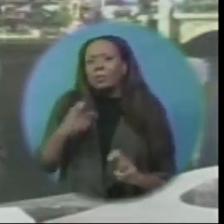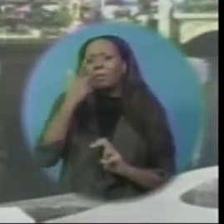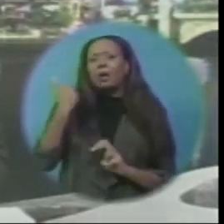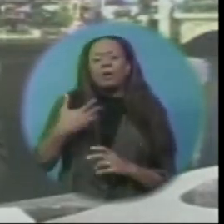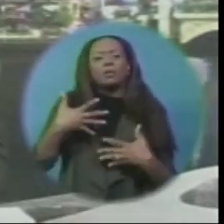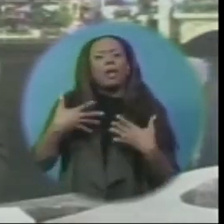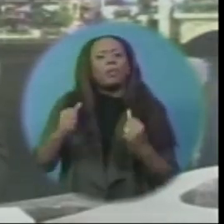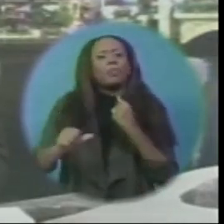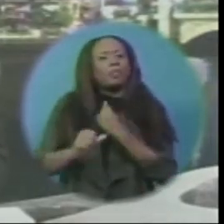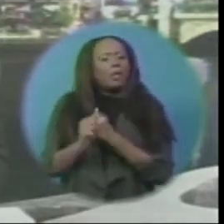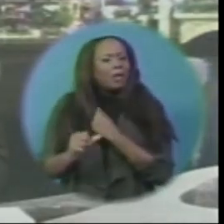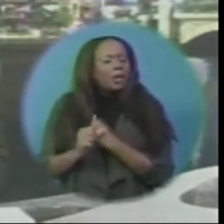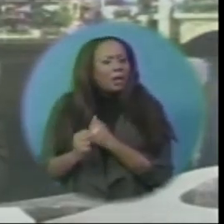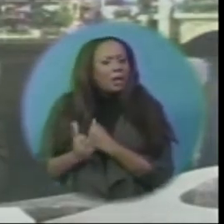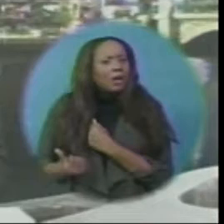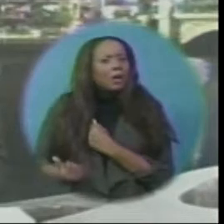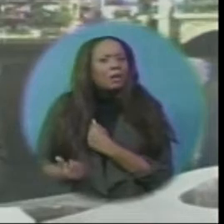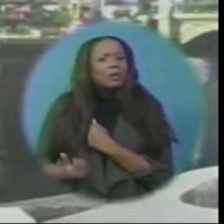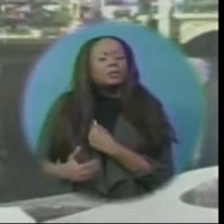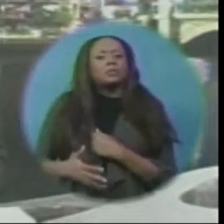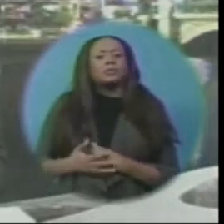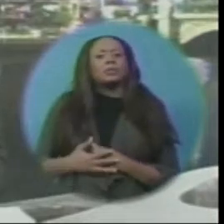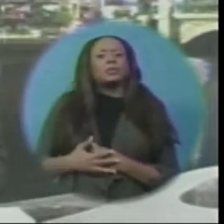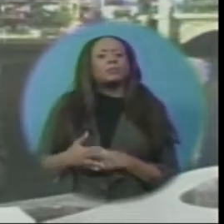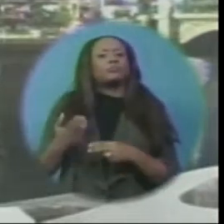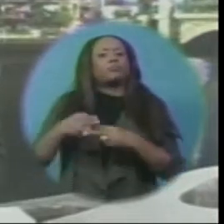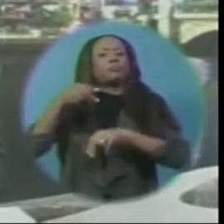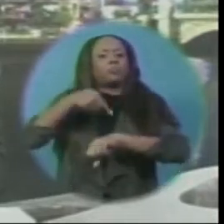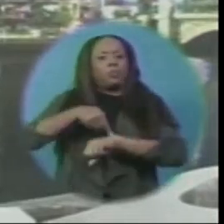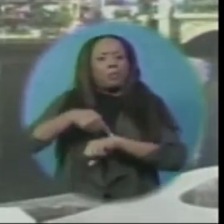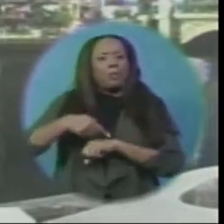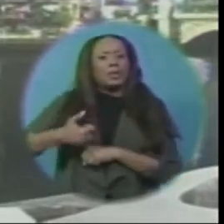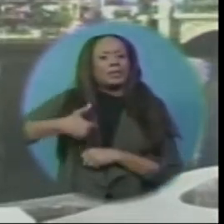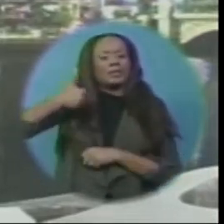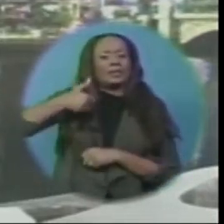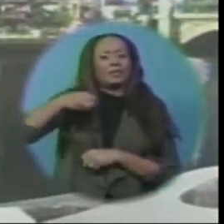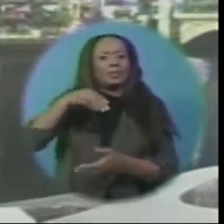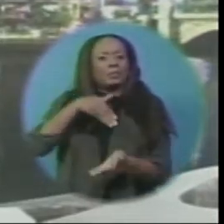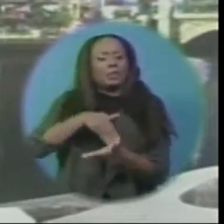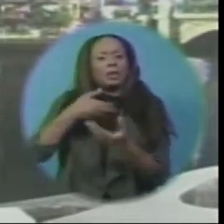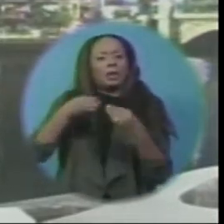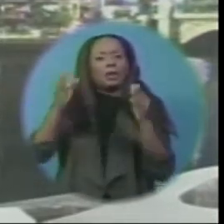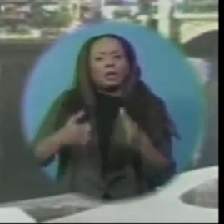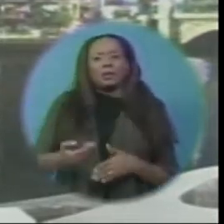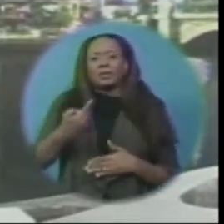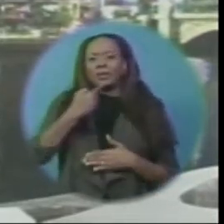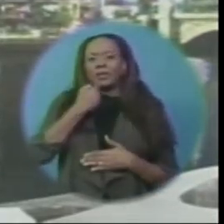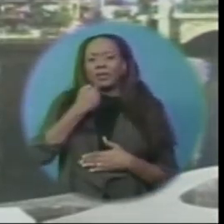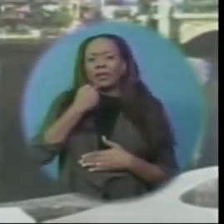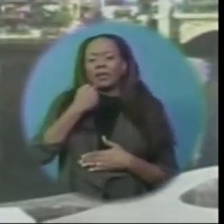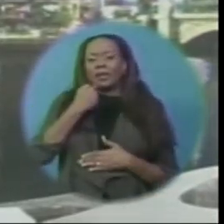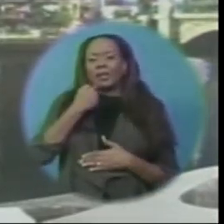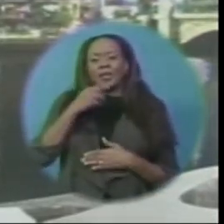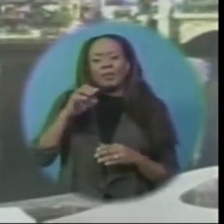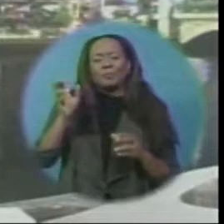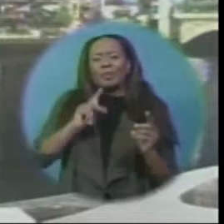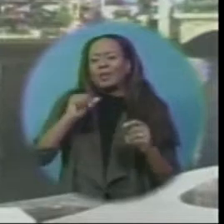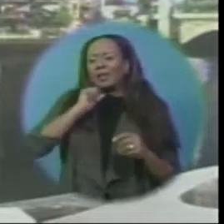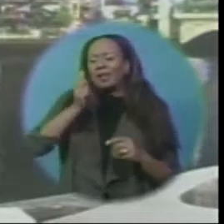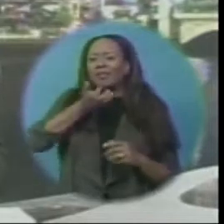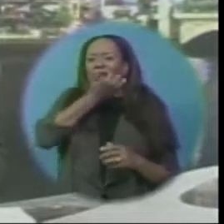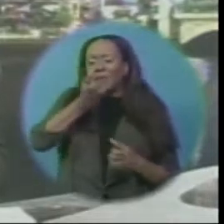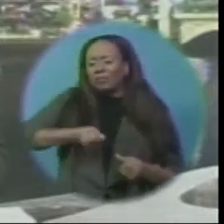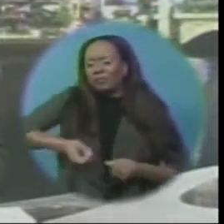threat. According to Acting Chief Medical Officer Dr. Kenneth George, there has been no further dumping at the site since the